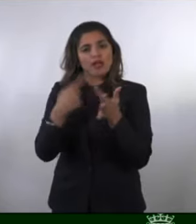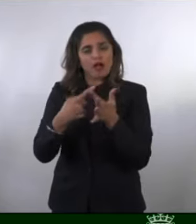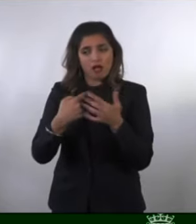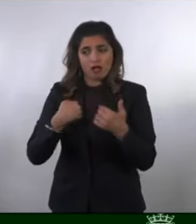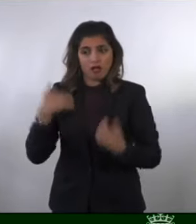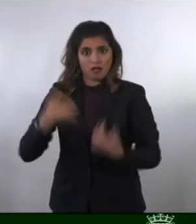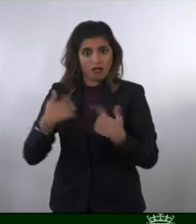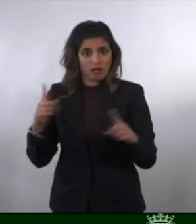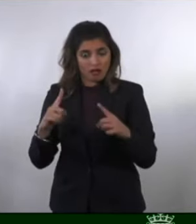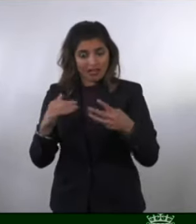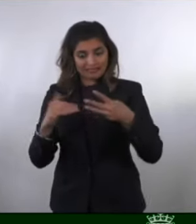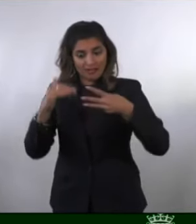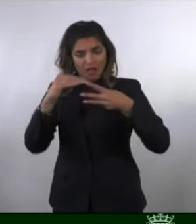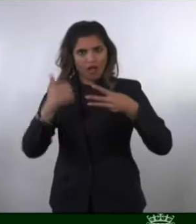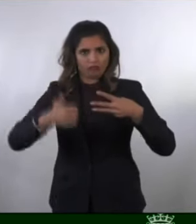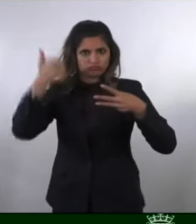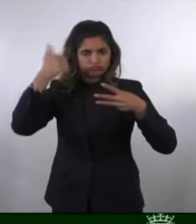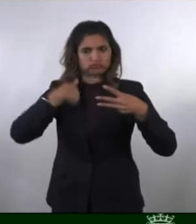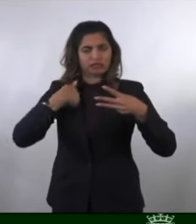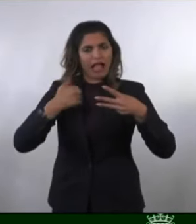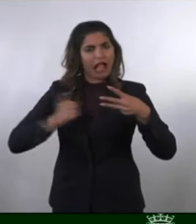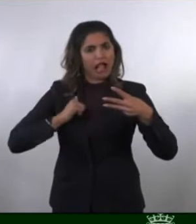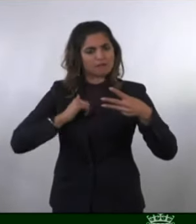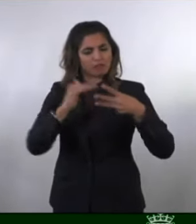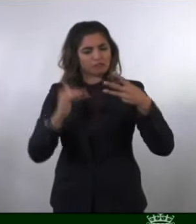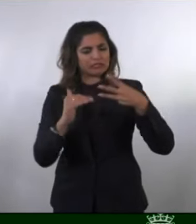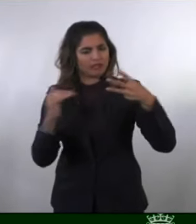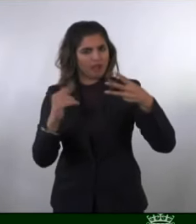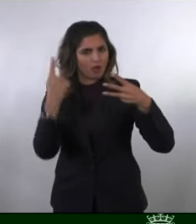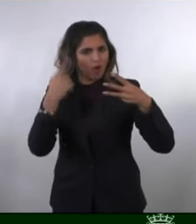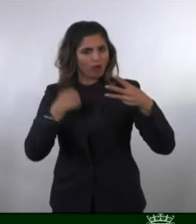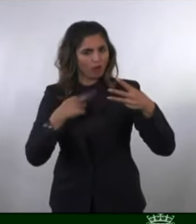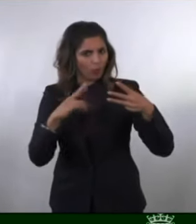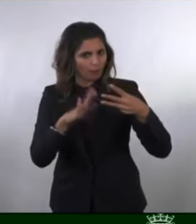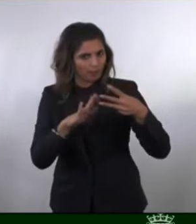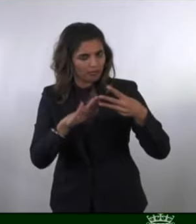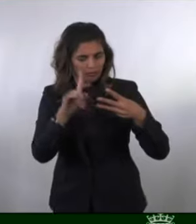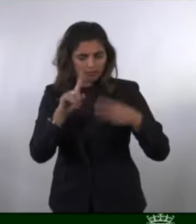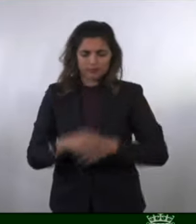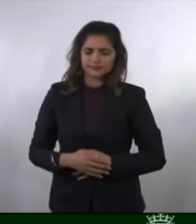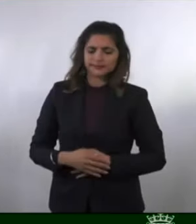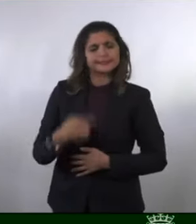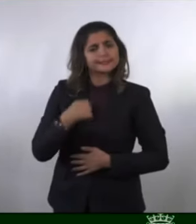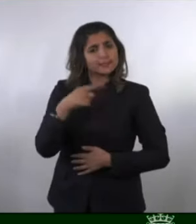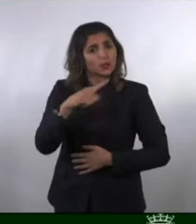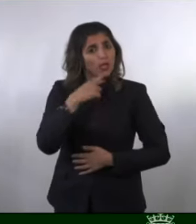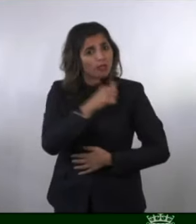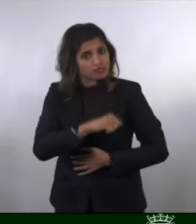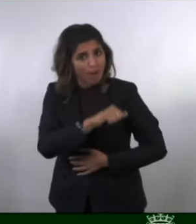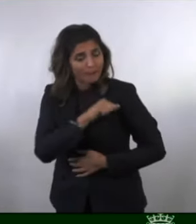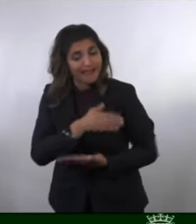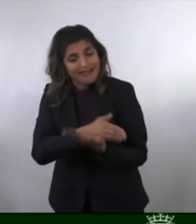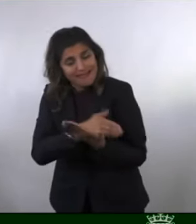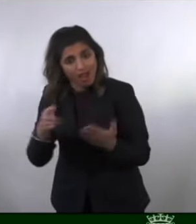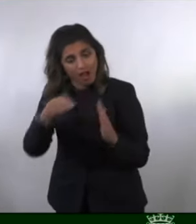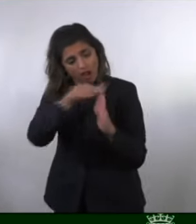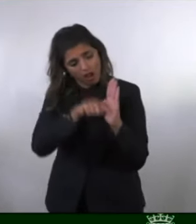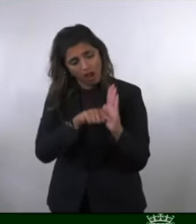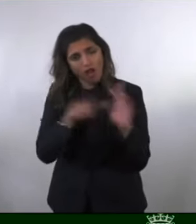of restrictions. But can my right honourable friend commit to publishing very clear indicators so that local leaders know what they need to do in order